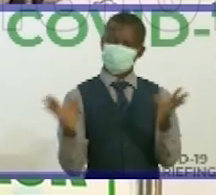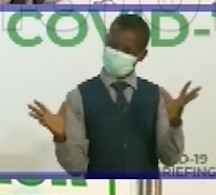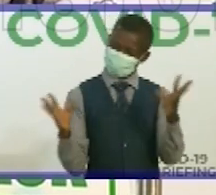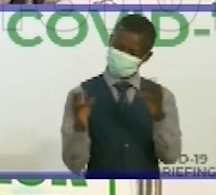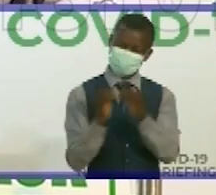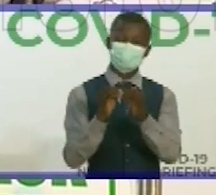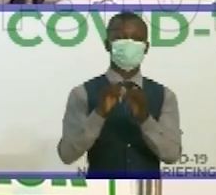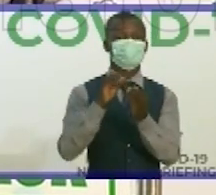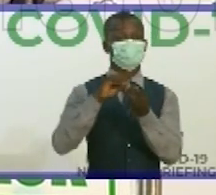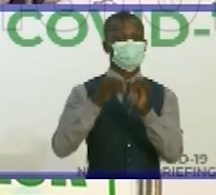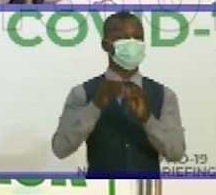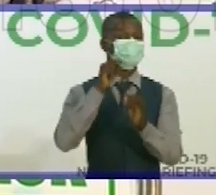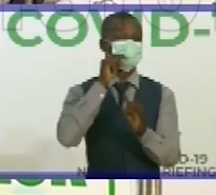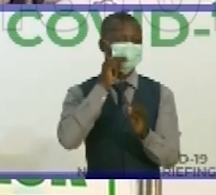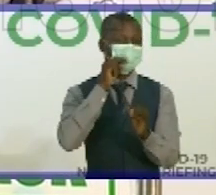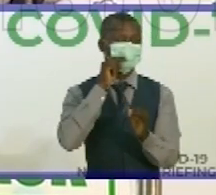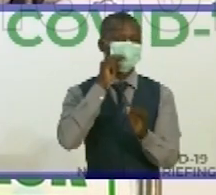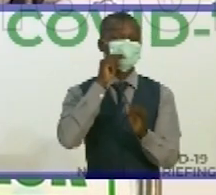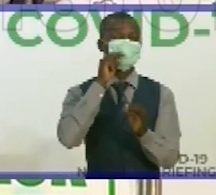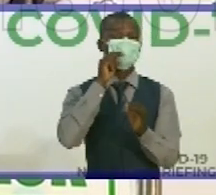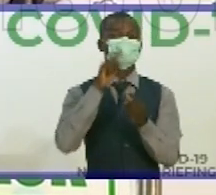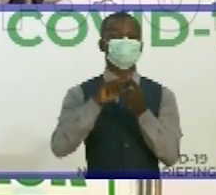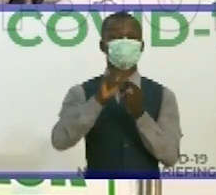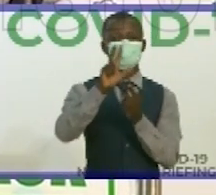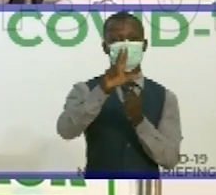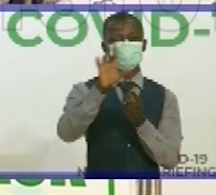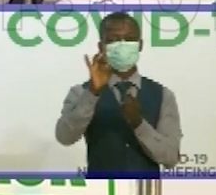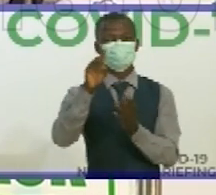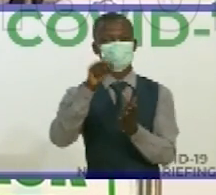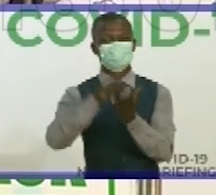in Nigeria so far to